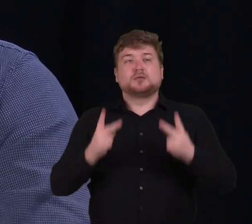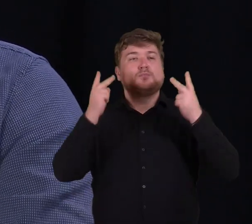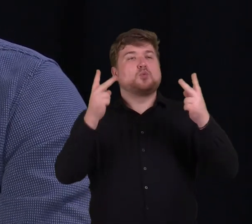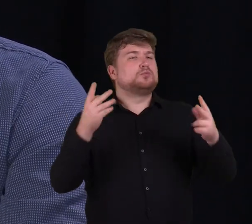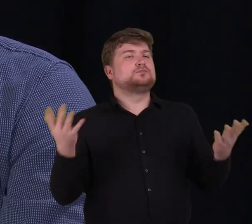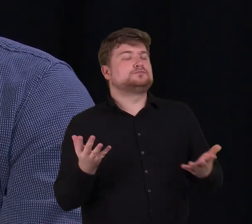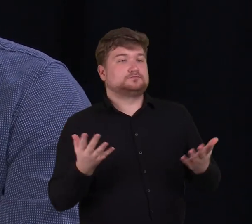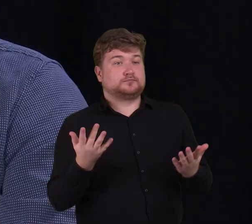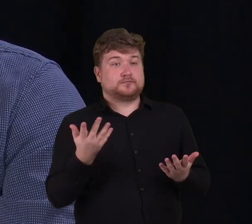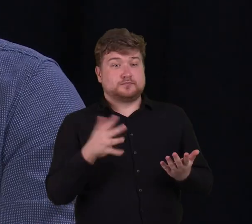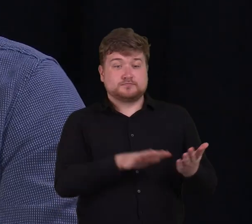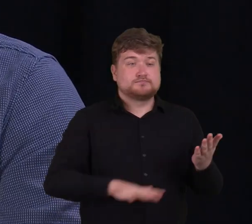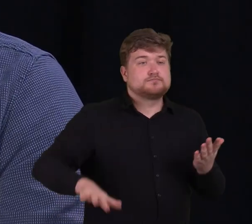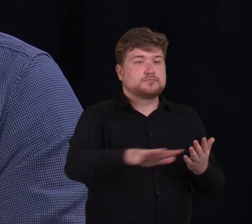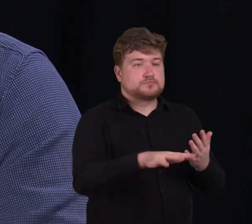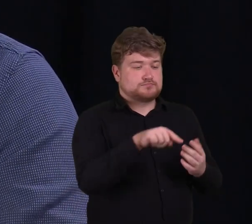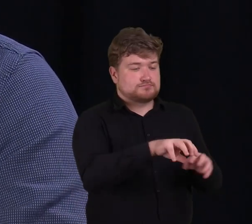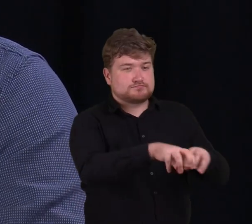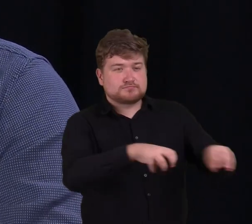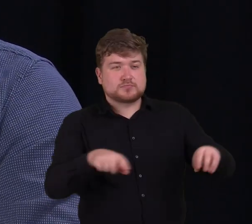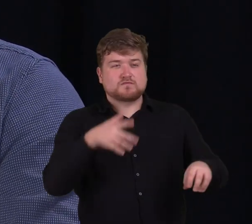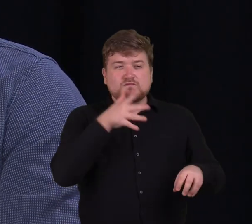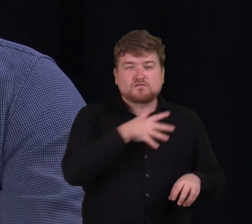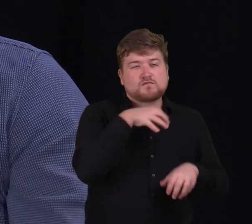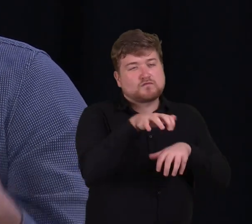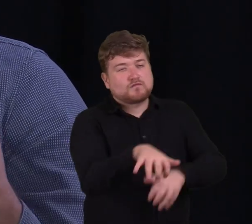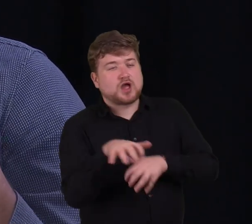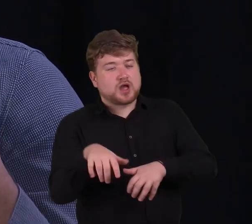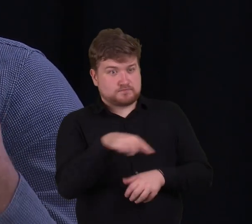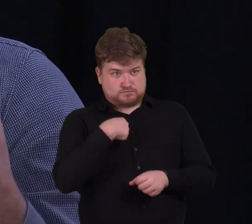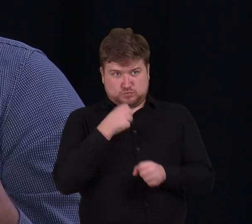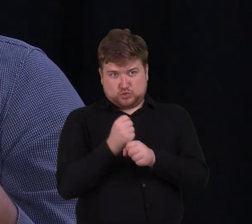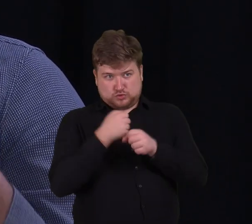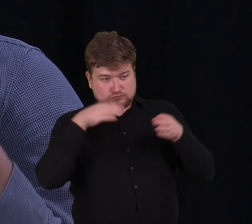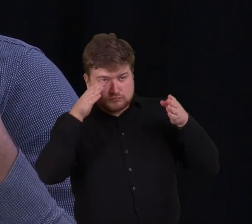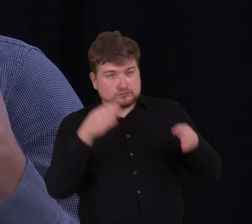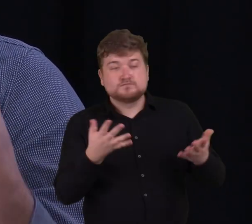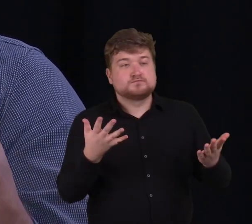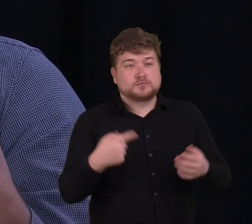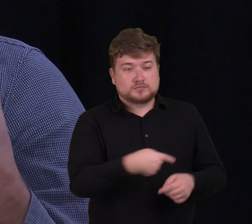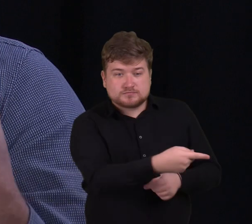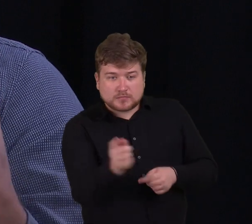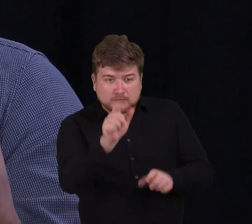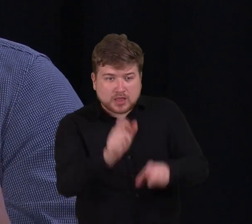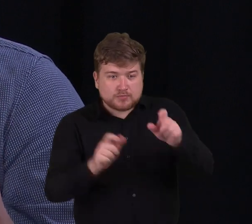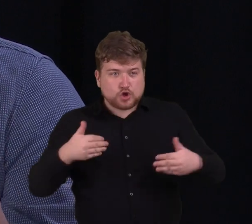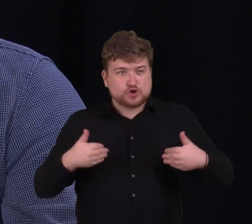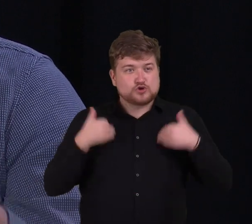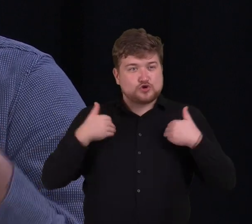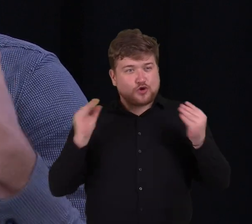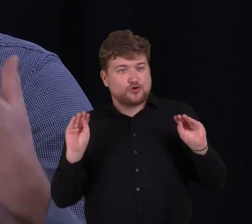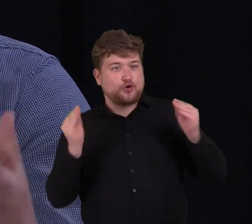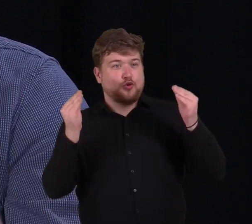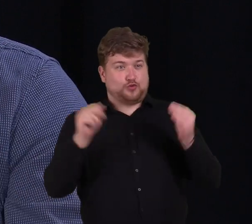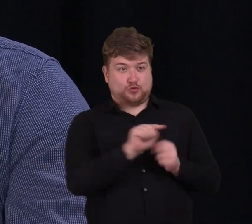should engage young people into trying to create the future rural areas for them,